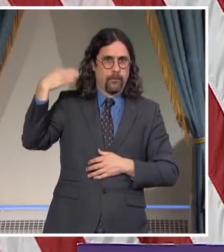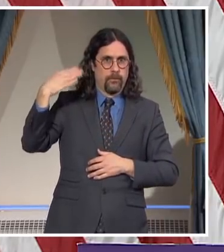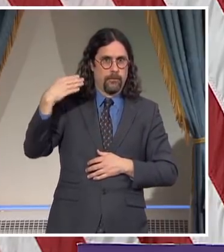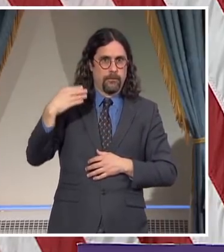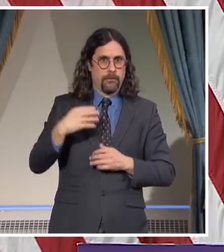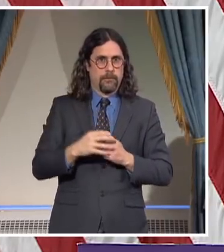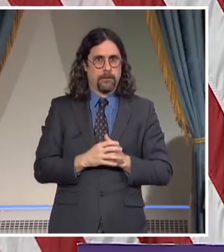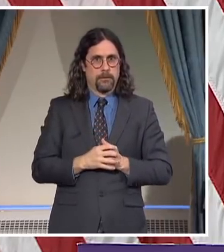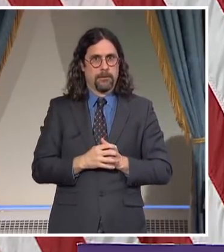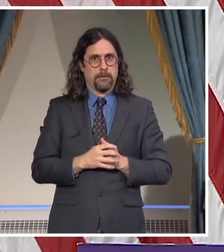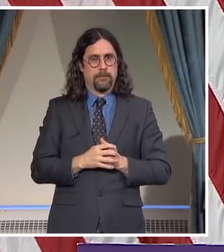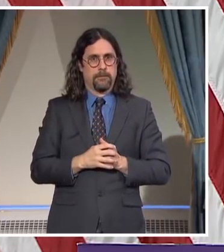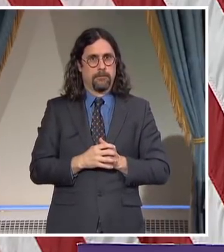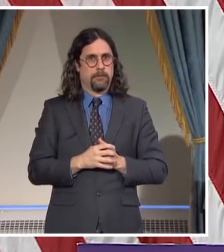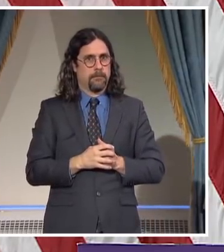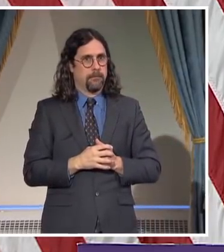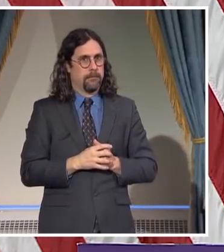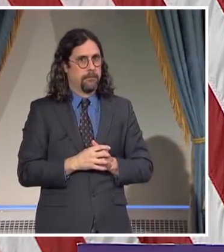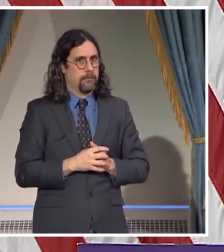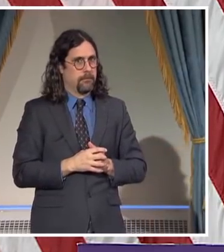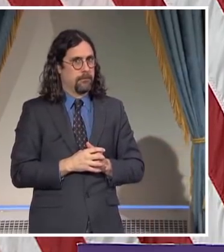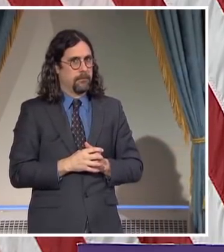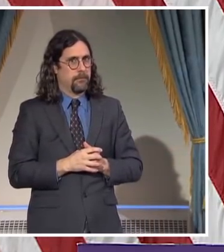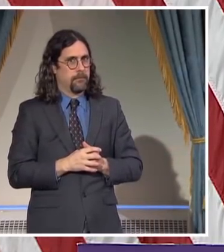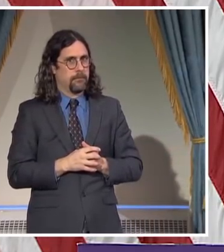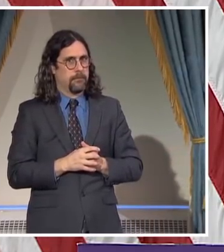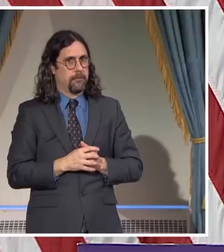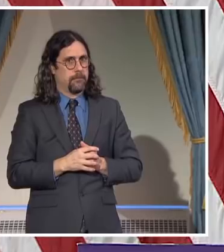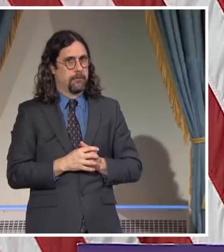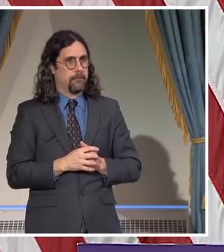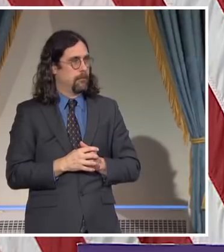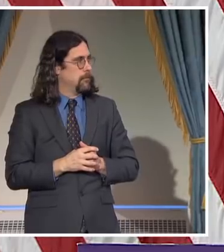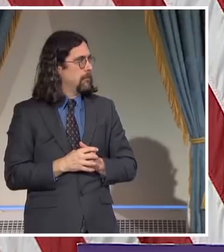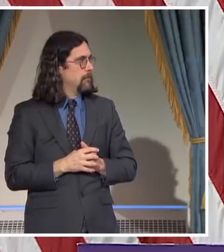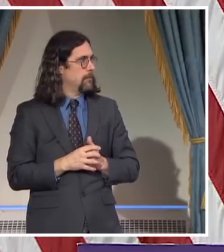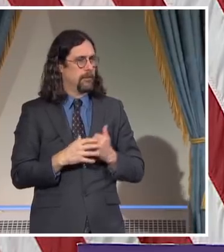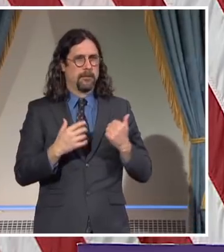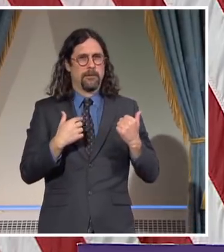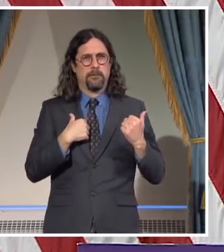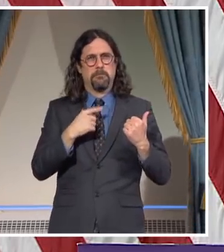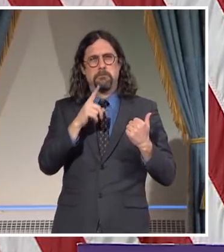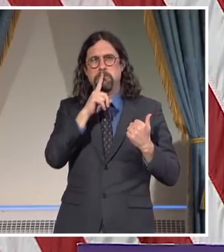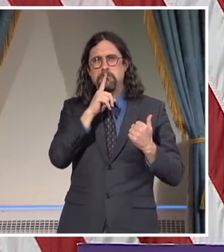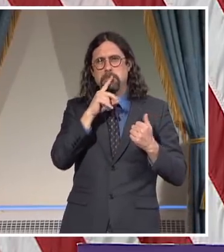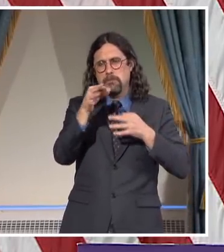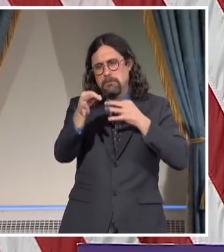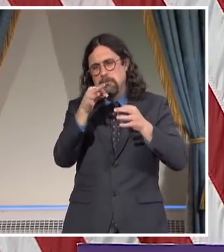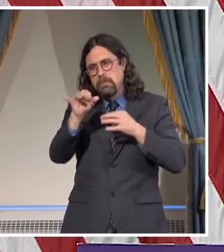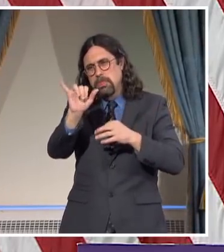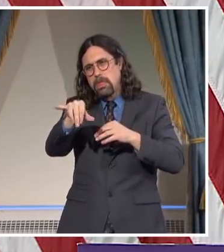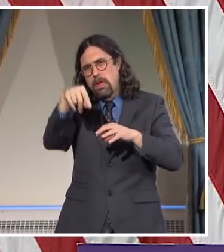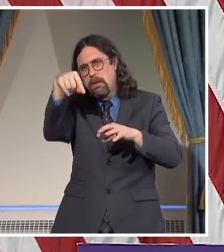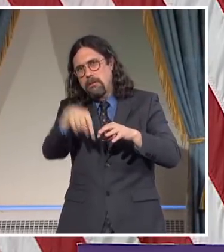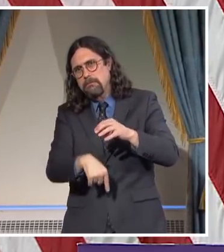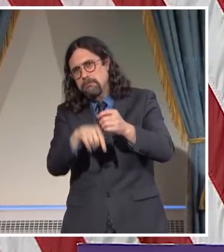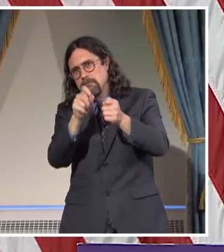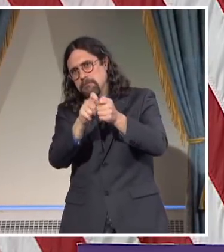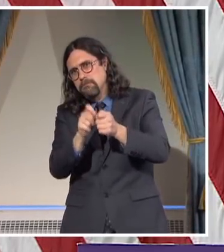specifics. But let me say, I understand there's all sorts of documents that are being put out there, some of